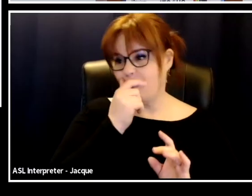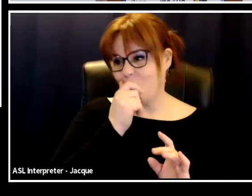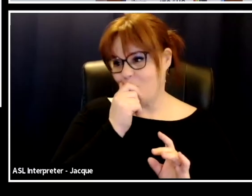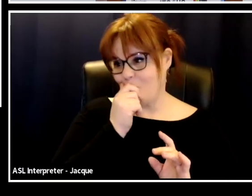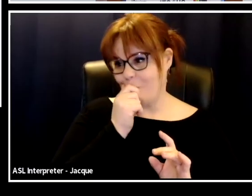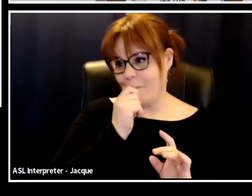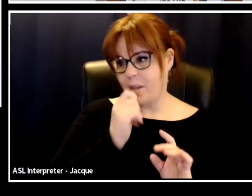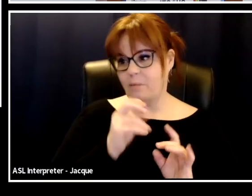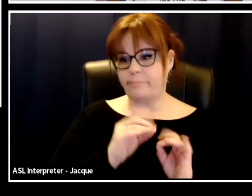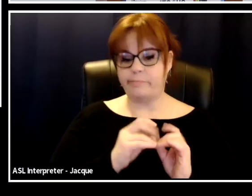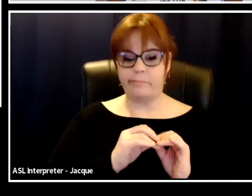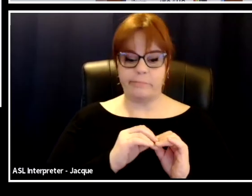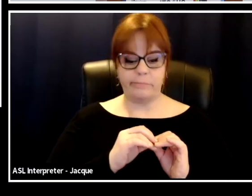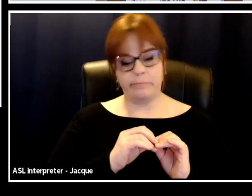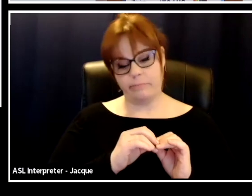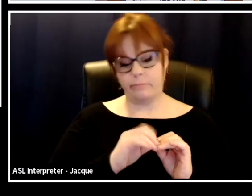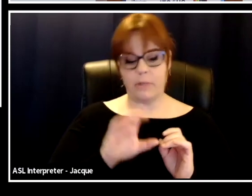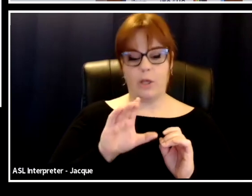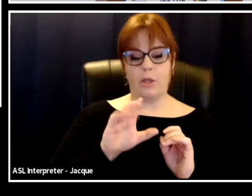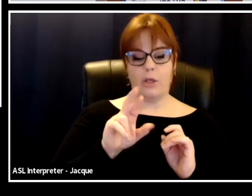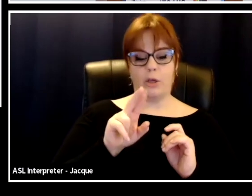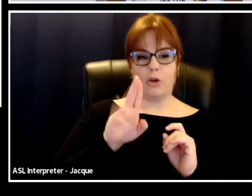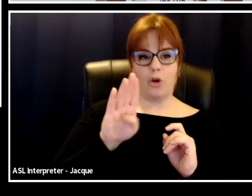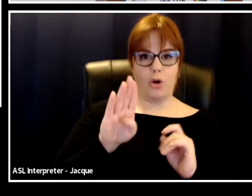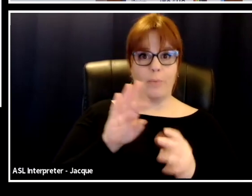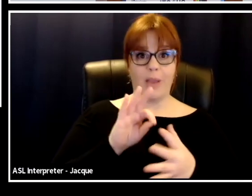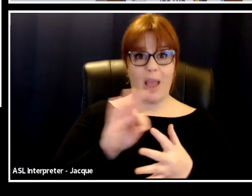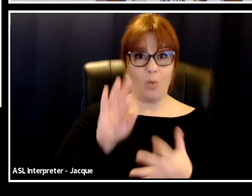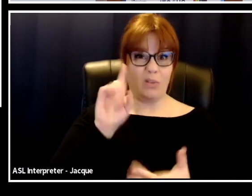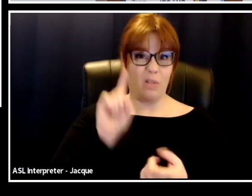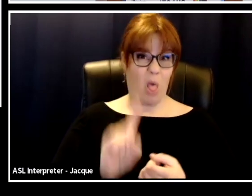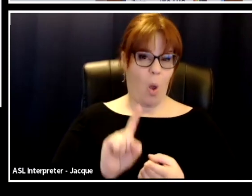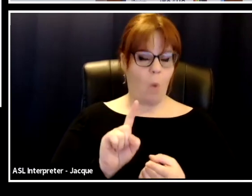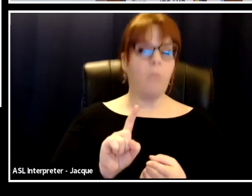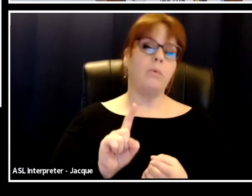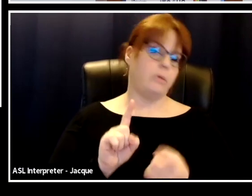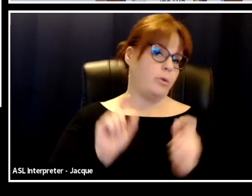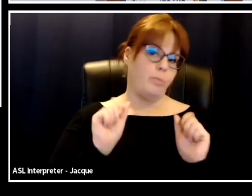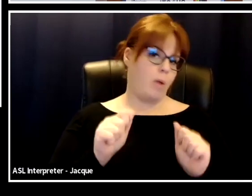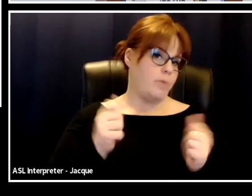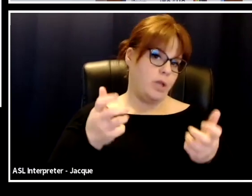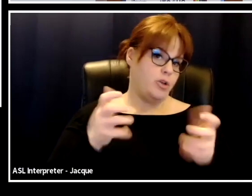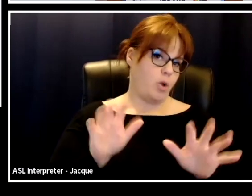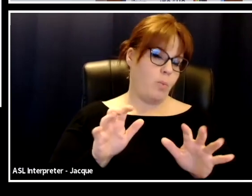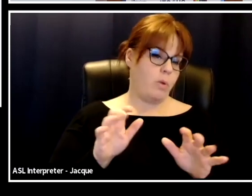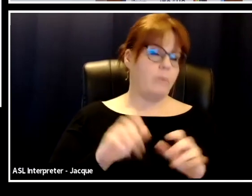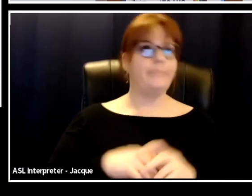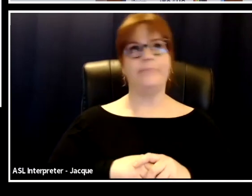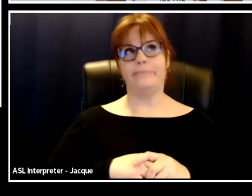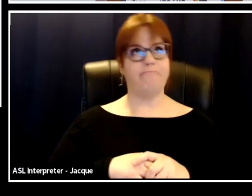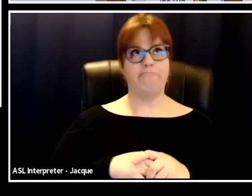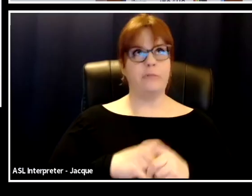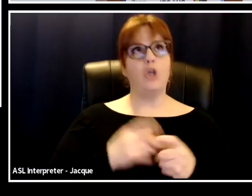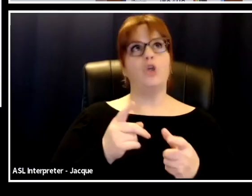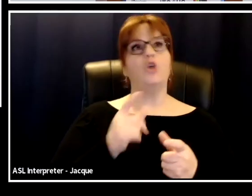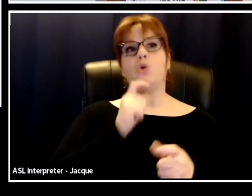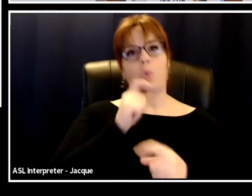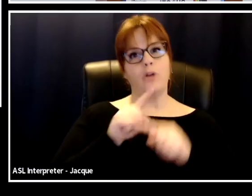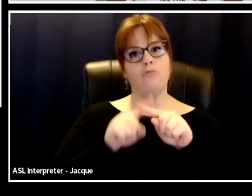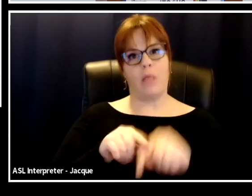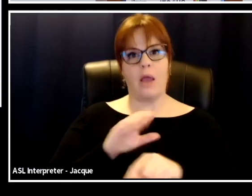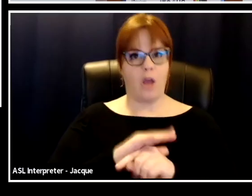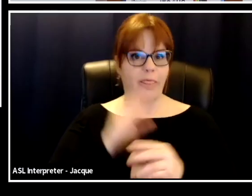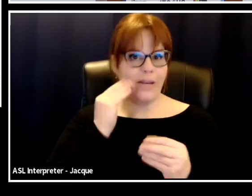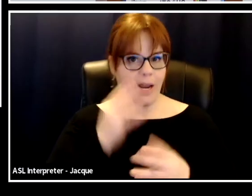know, that the curb count is low, for example, you probably don't want to, you wouldn't want to rely on that data completely